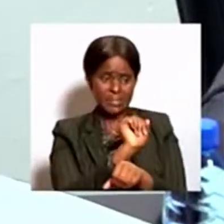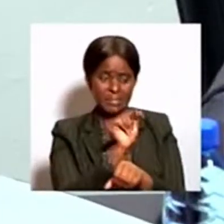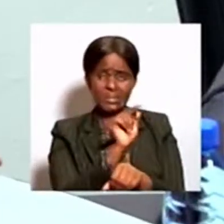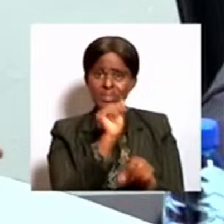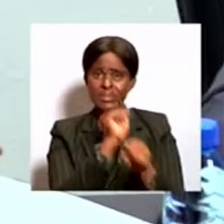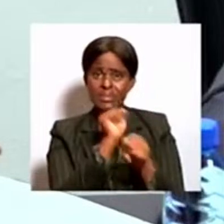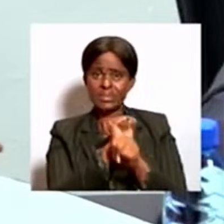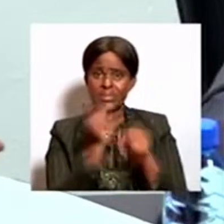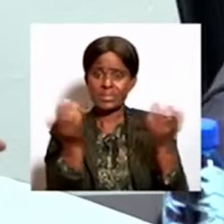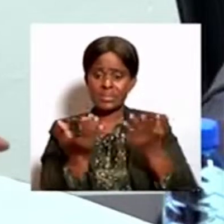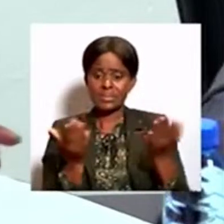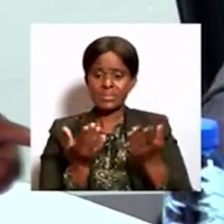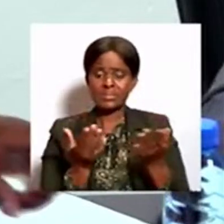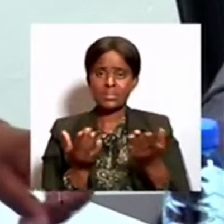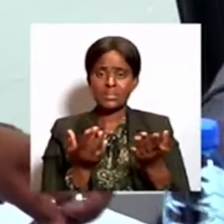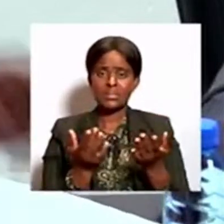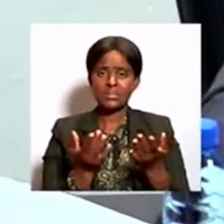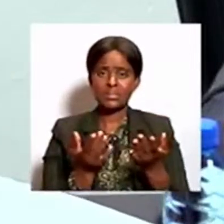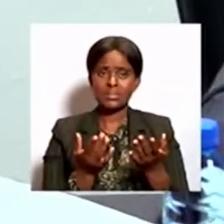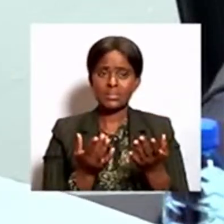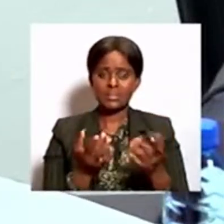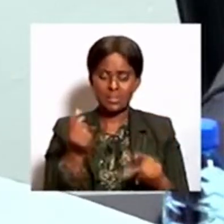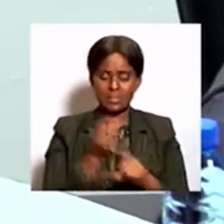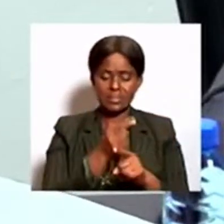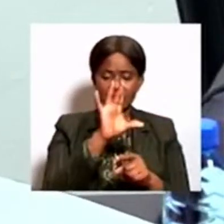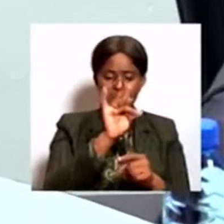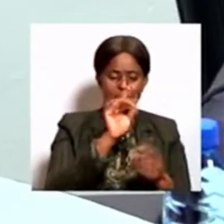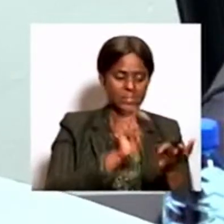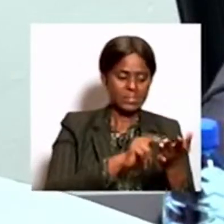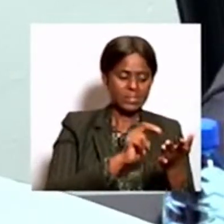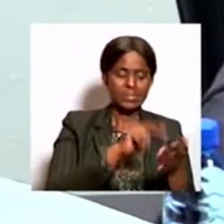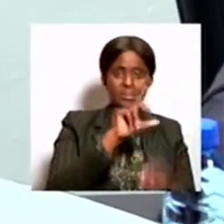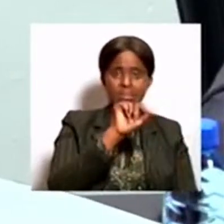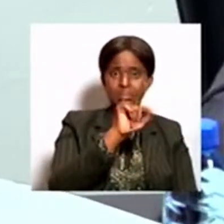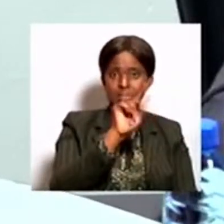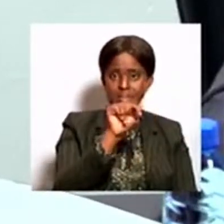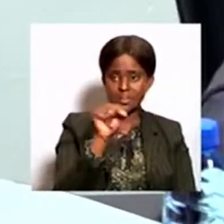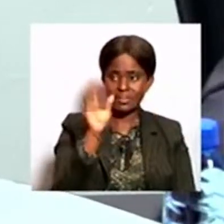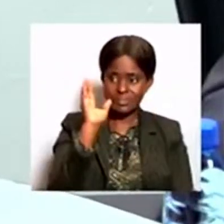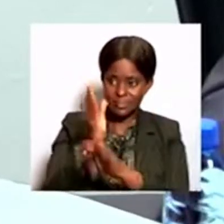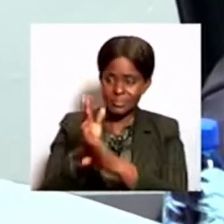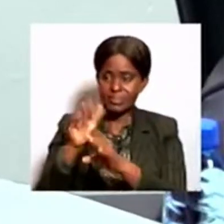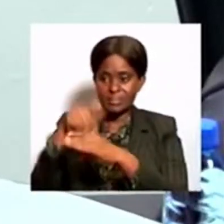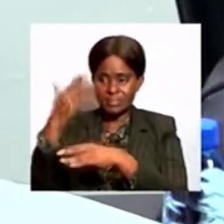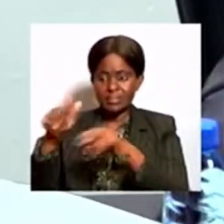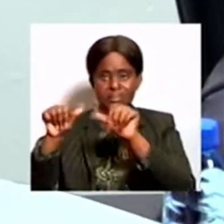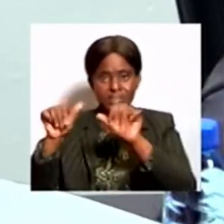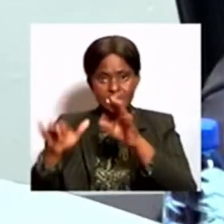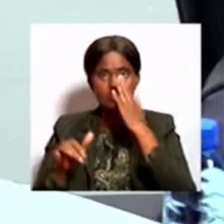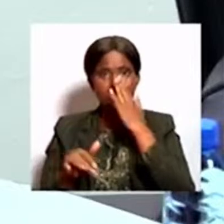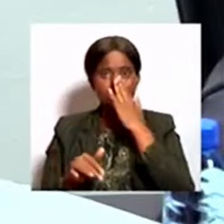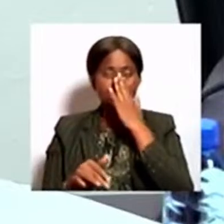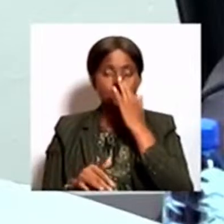non-runner since 8 November 2022 to the external auditors?